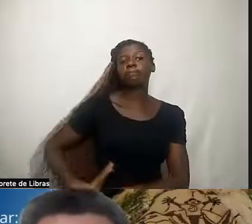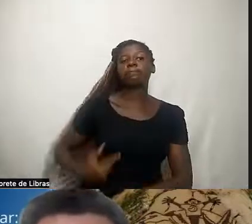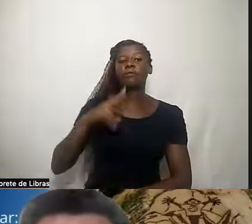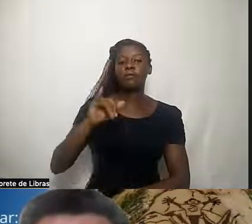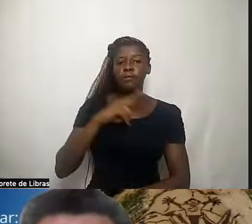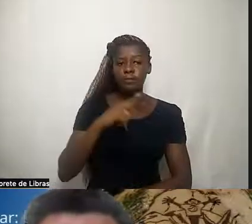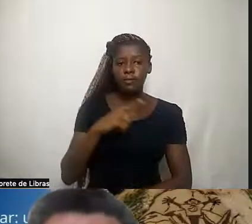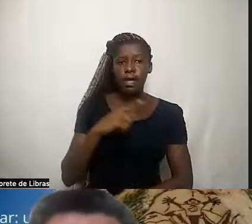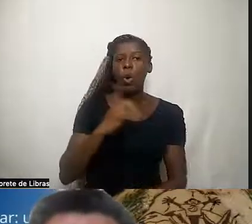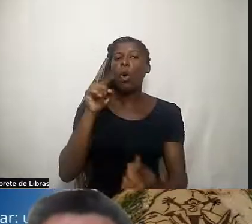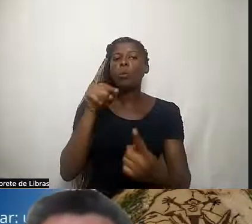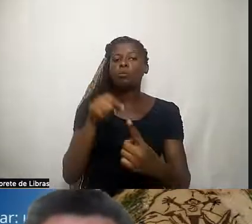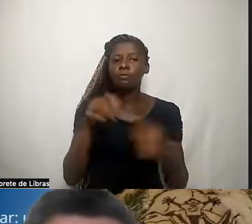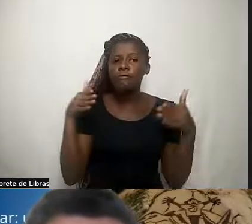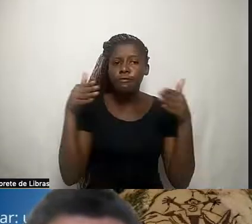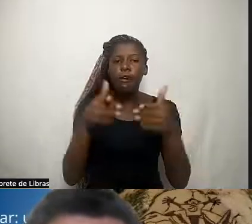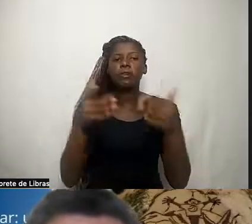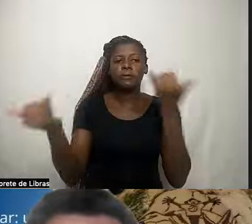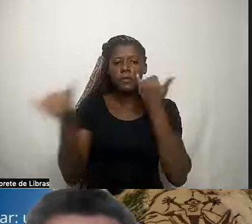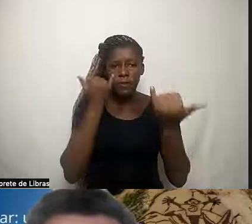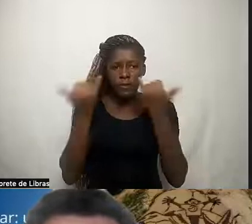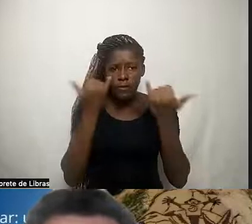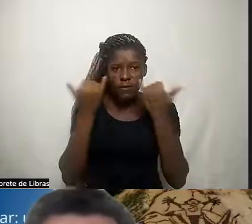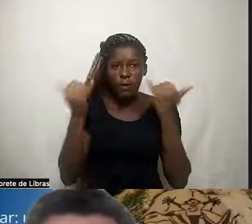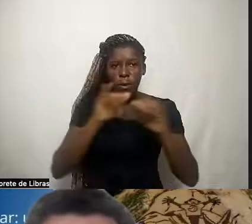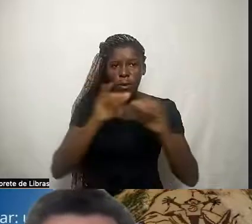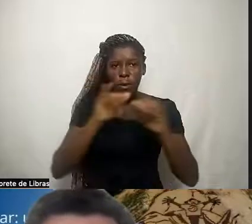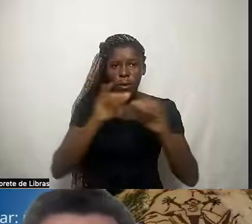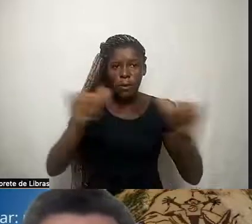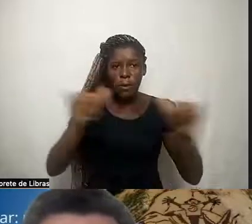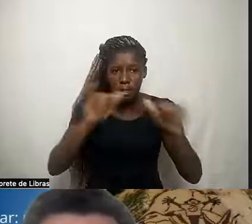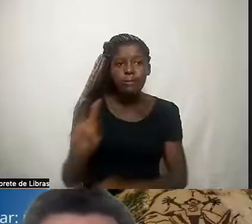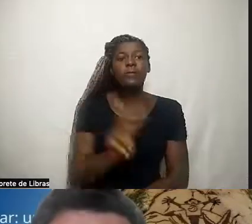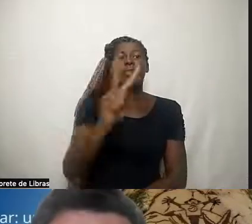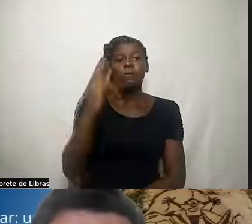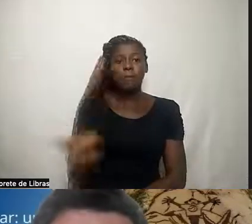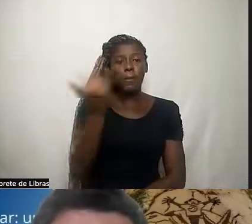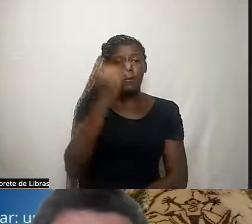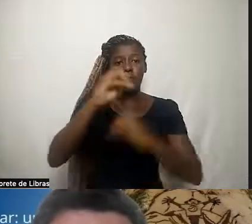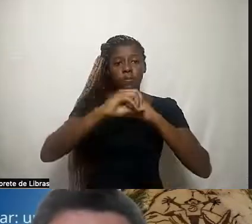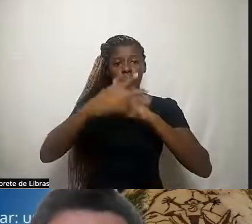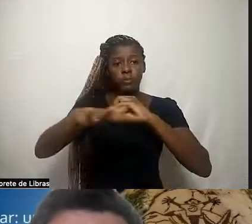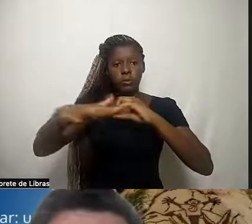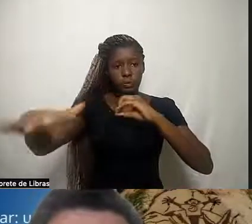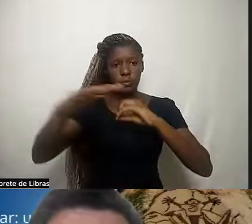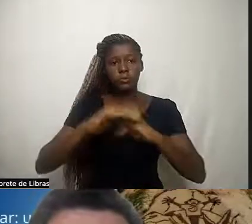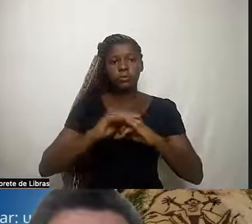public policies related to knowledge and the ecosystem services valuations.